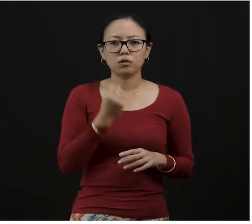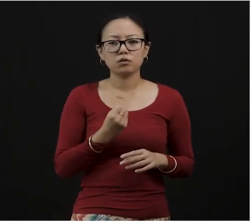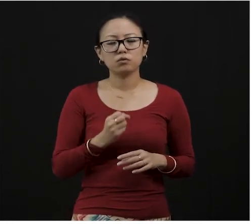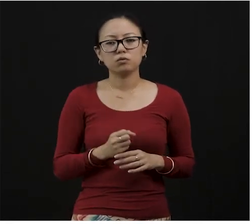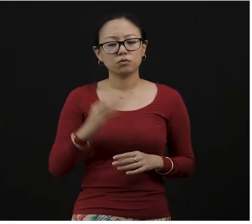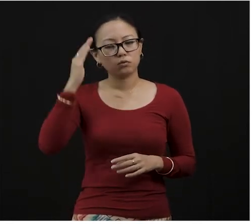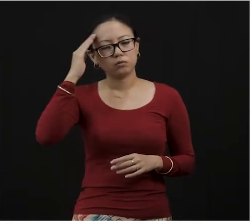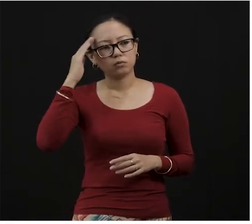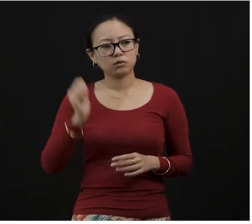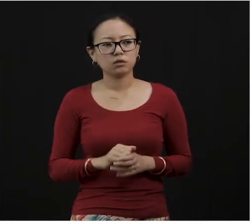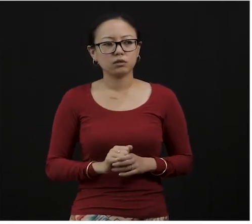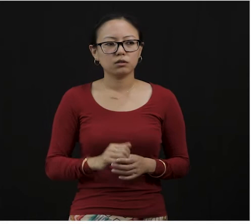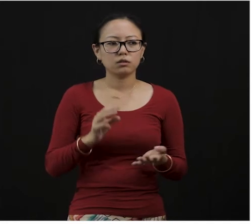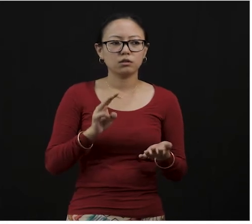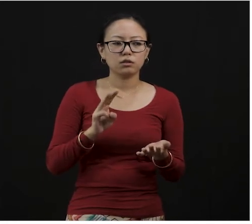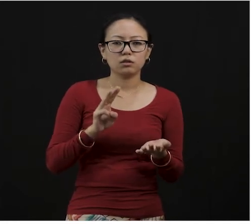liter.